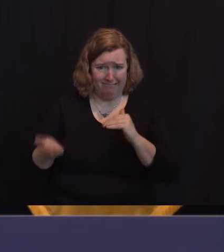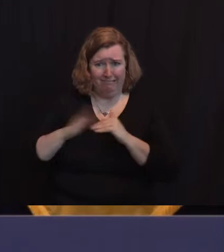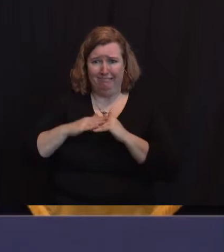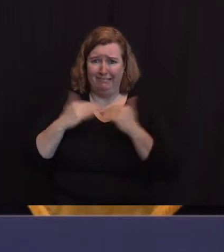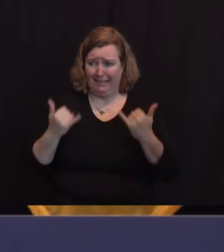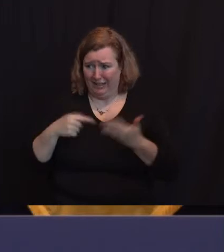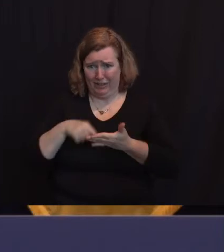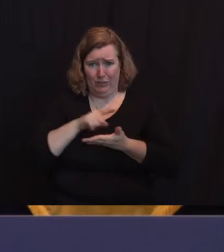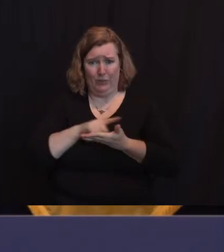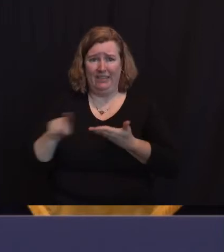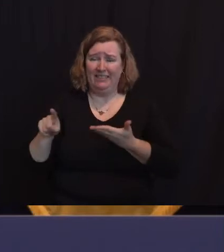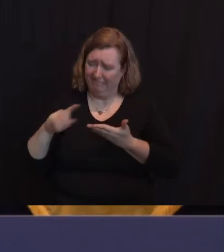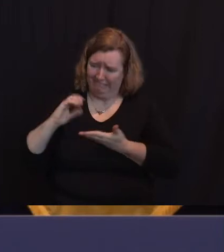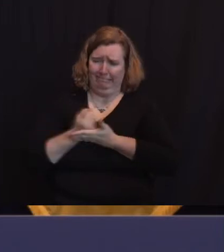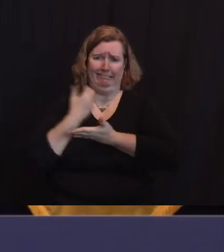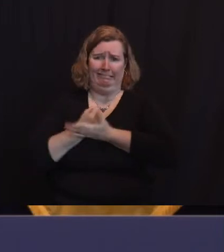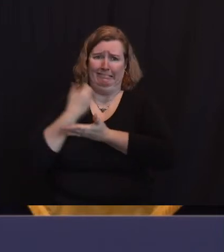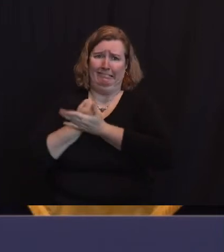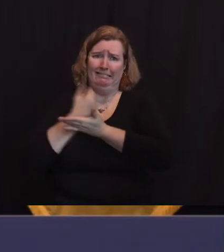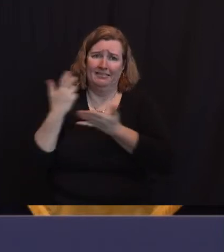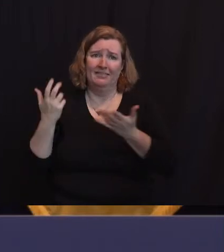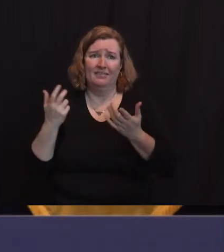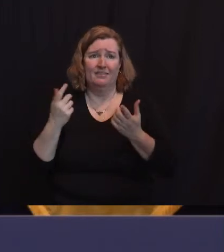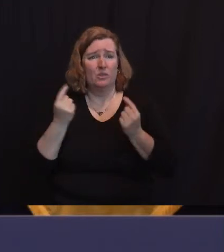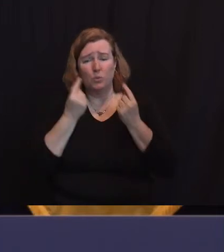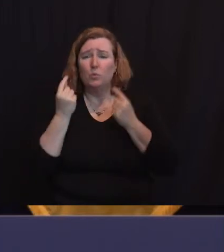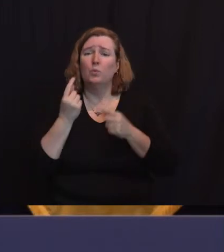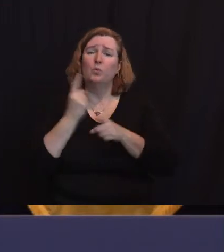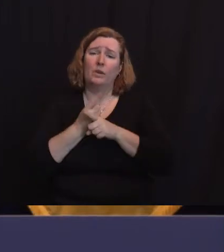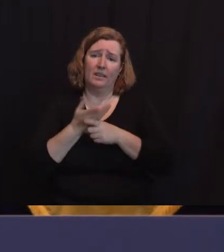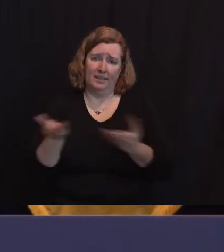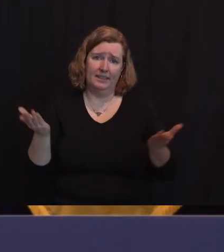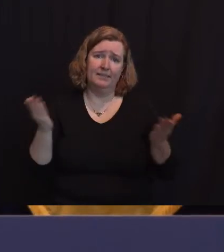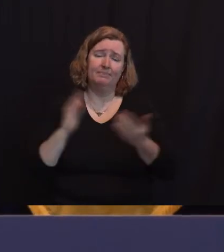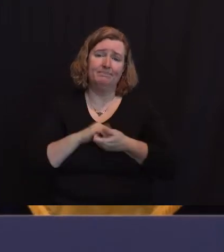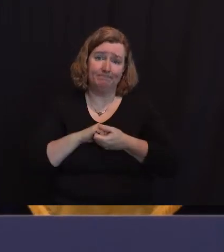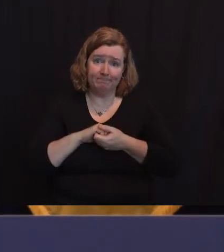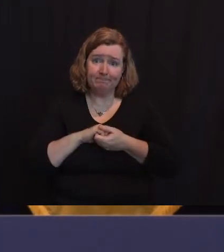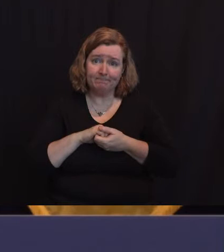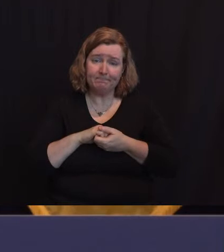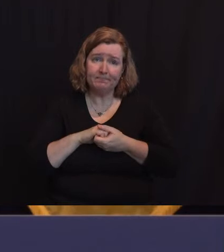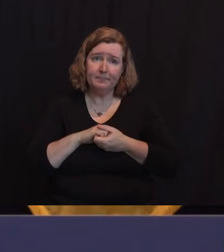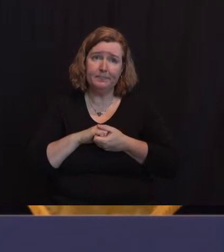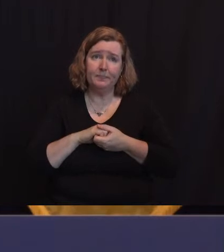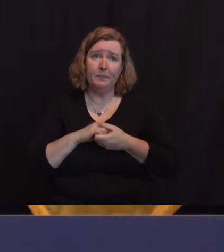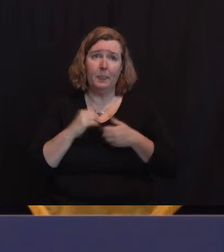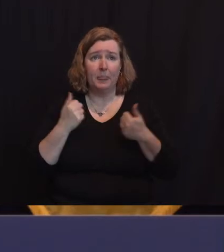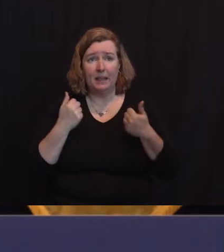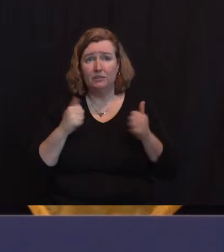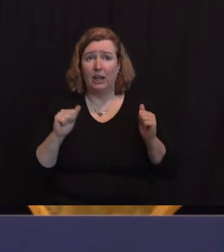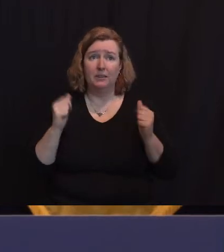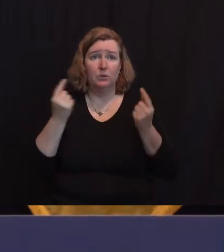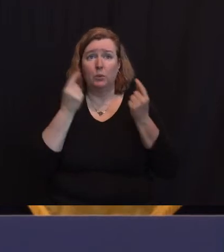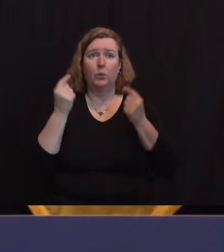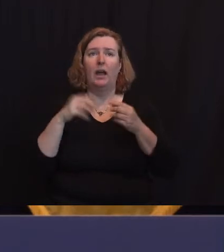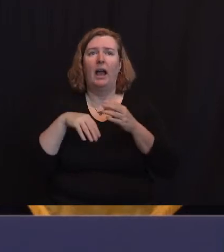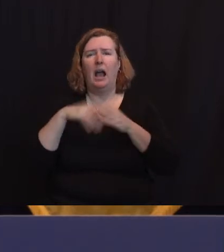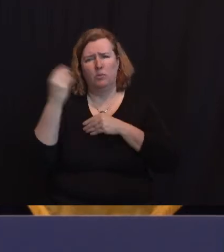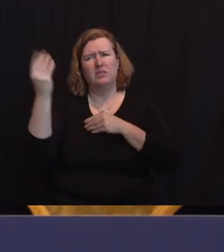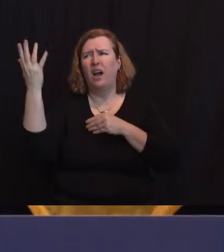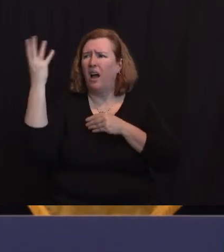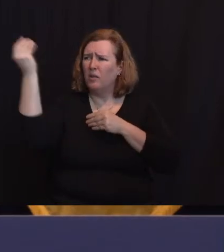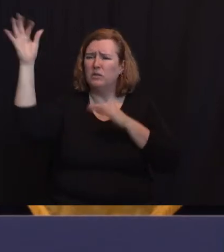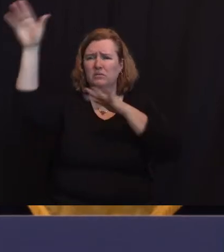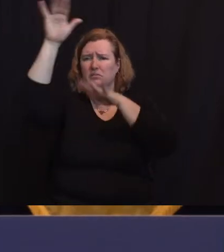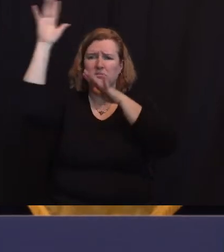week. Please continue to do the right thing. Please try to live your life as much outside as you can. We